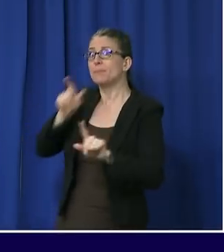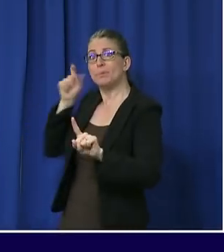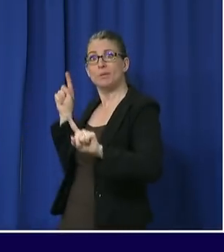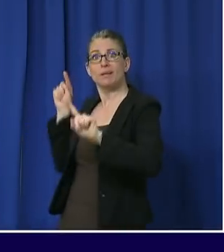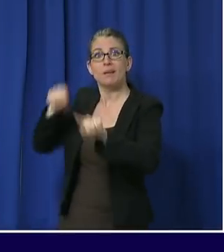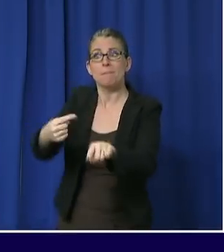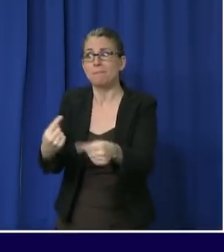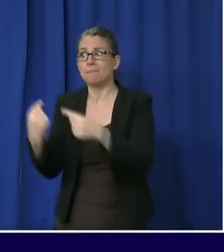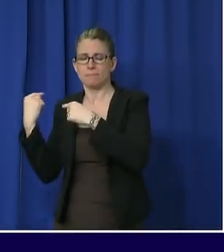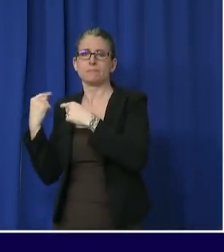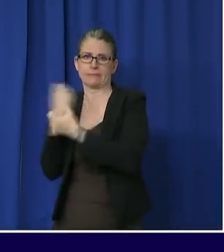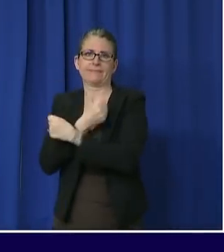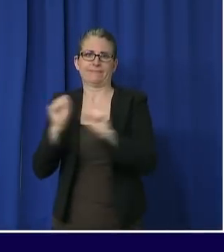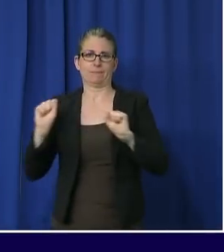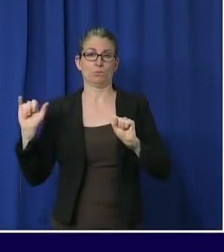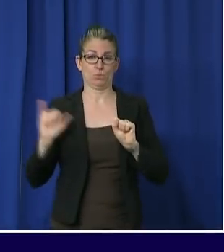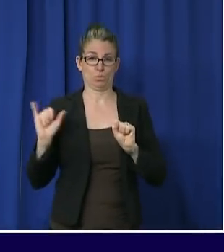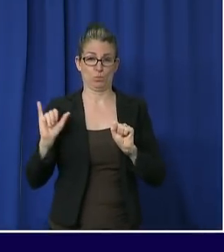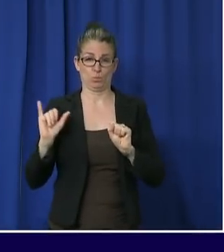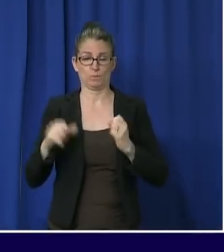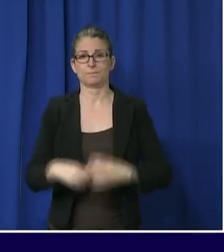times.